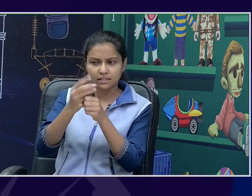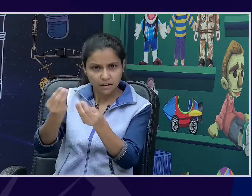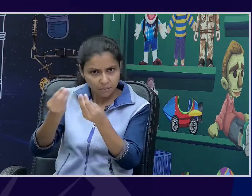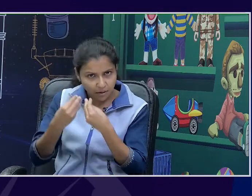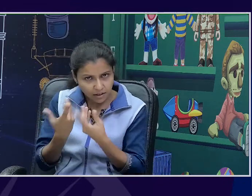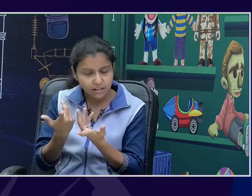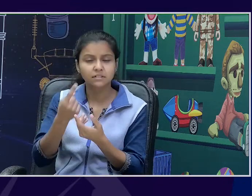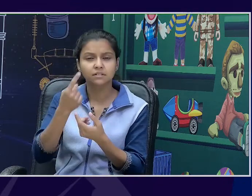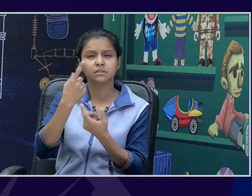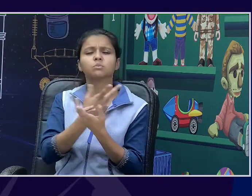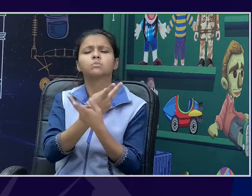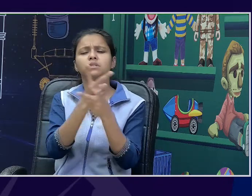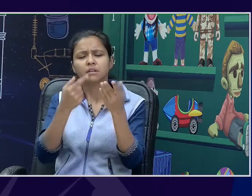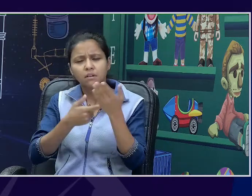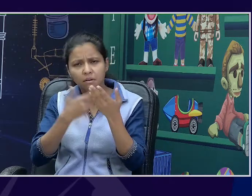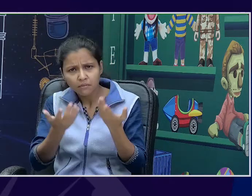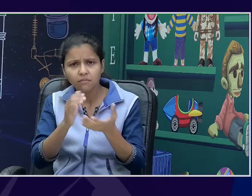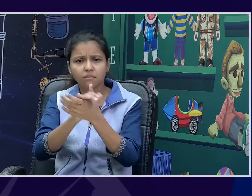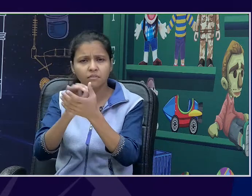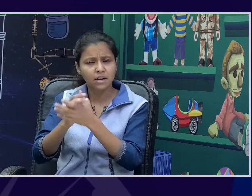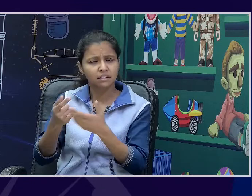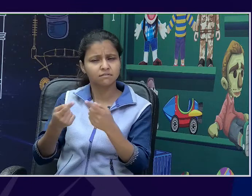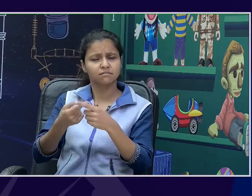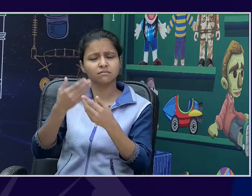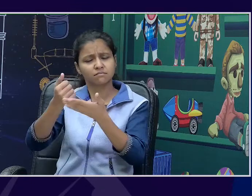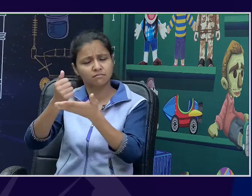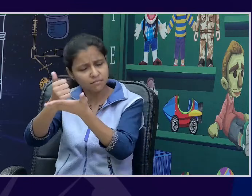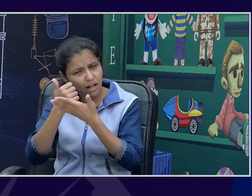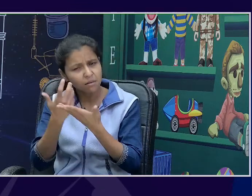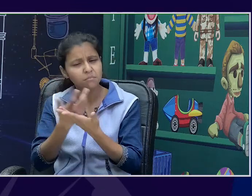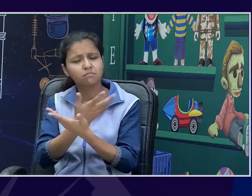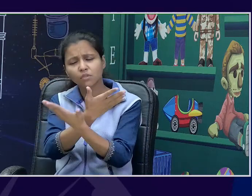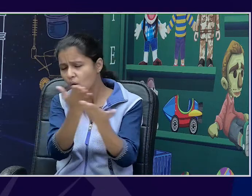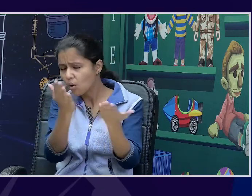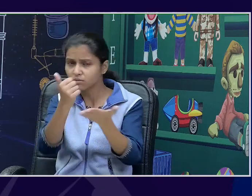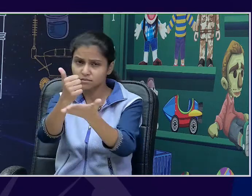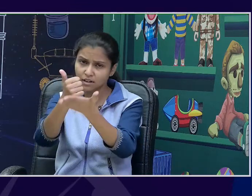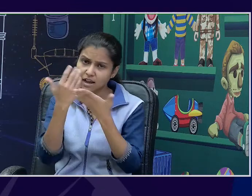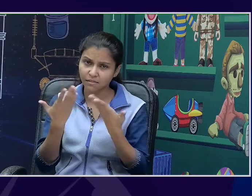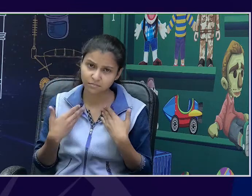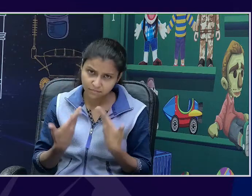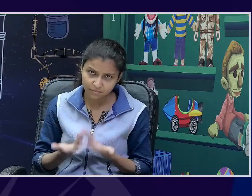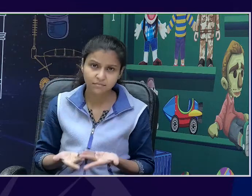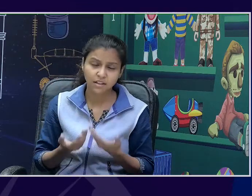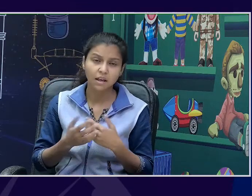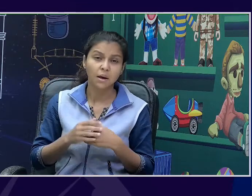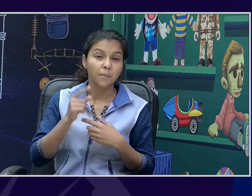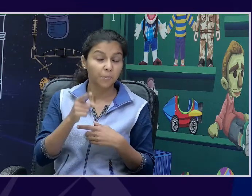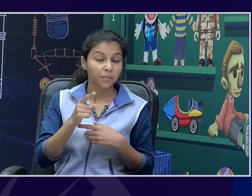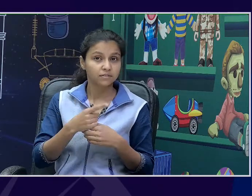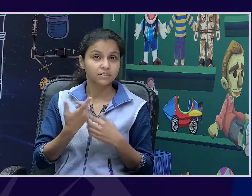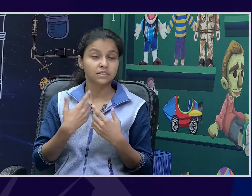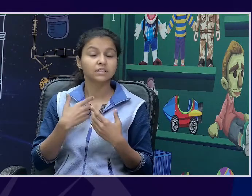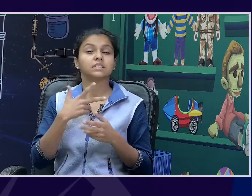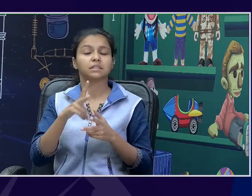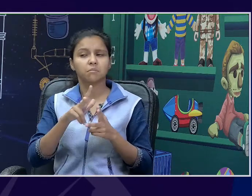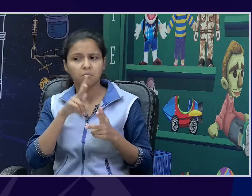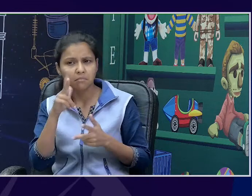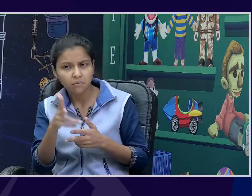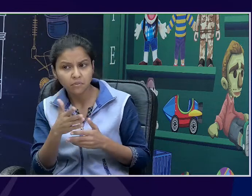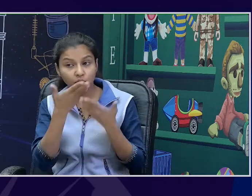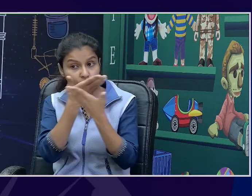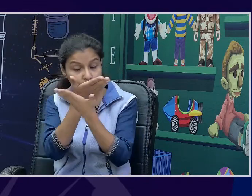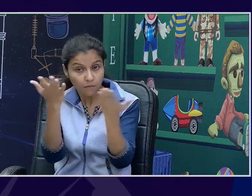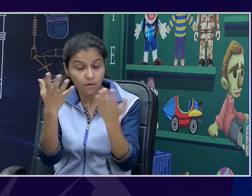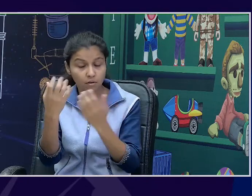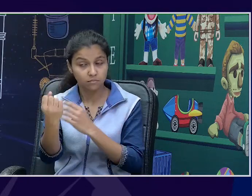their peers, they have their friends, and by taking their help, by keeping them in consideration, they will